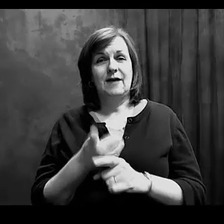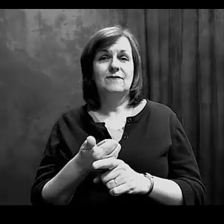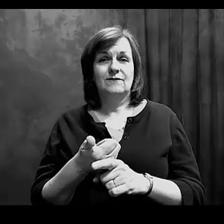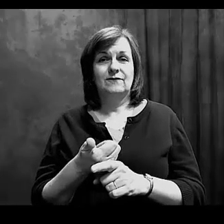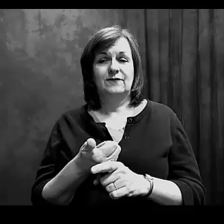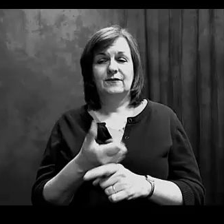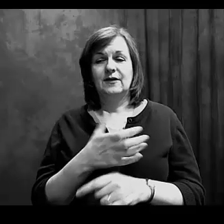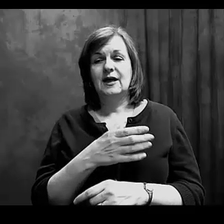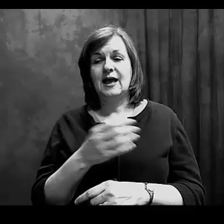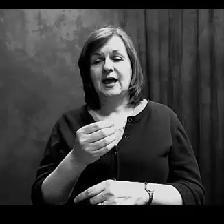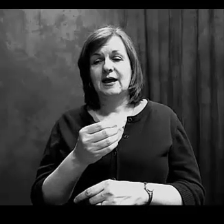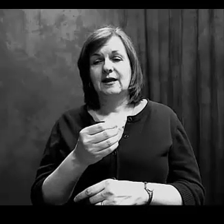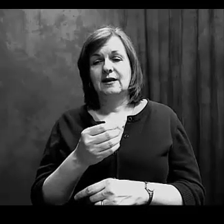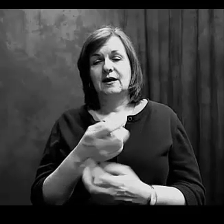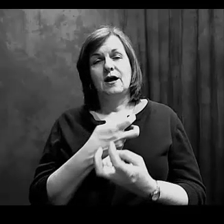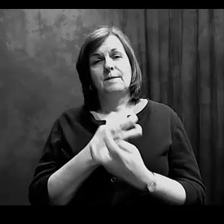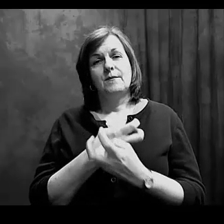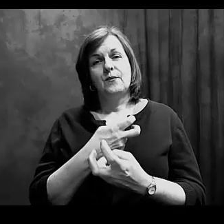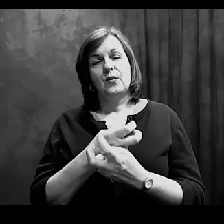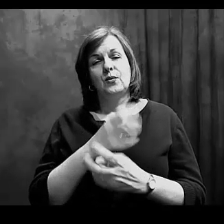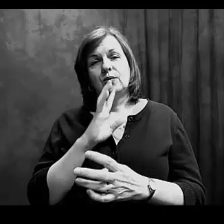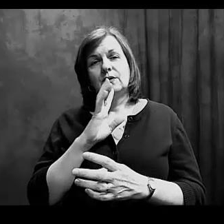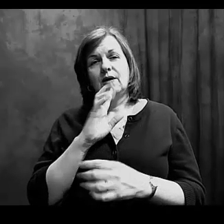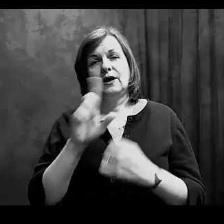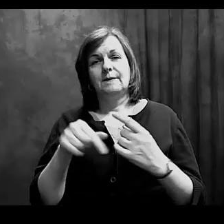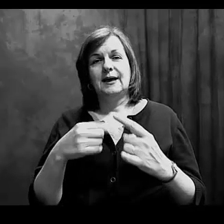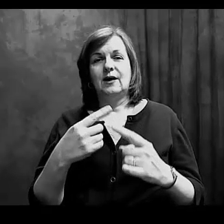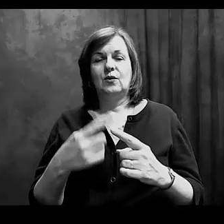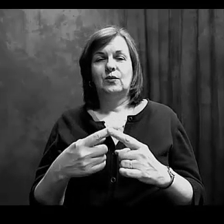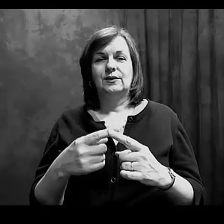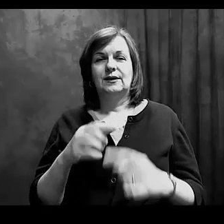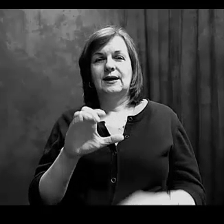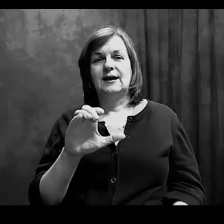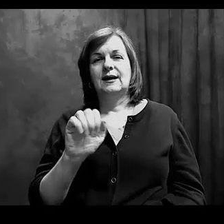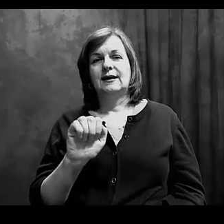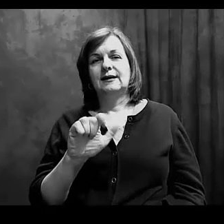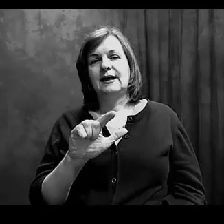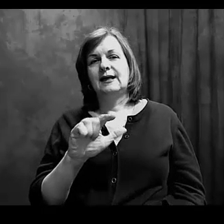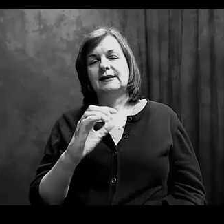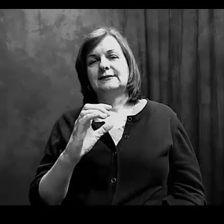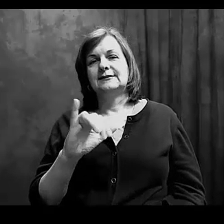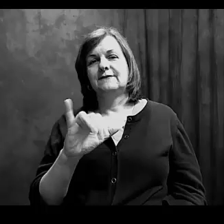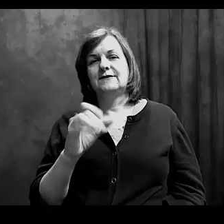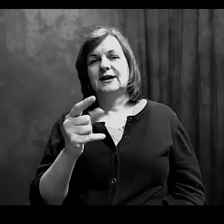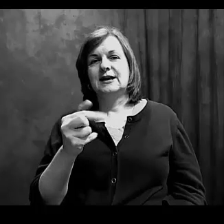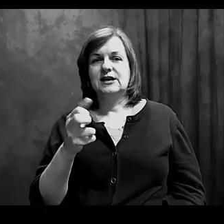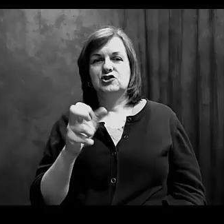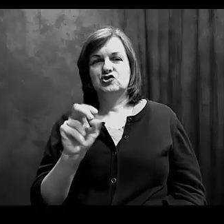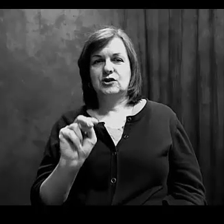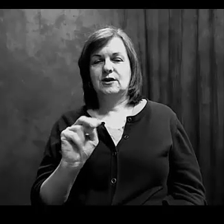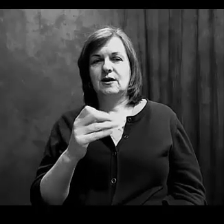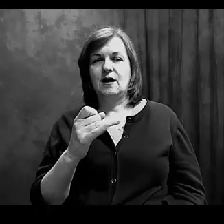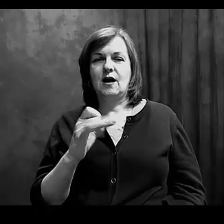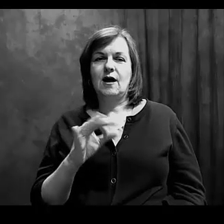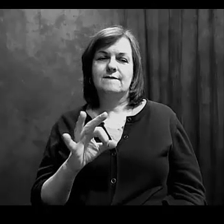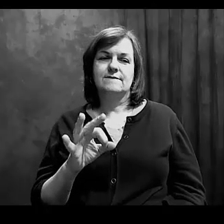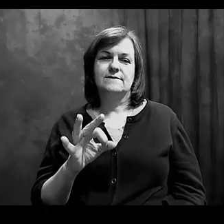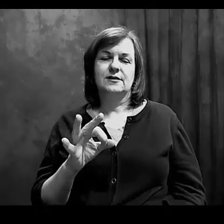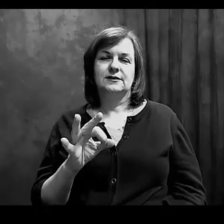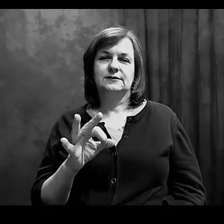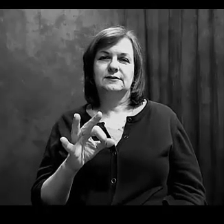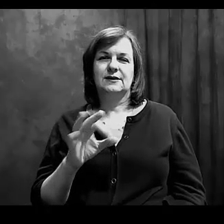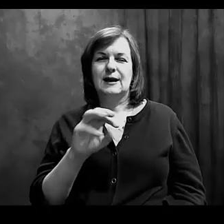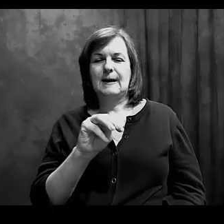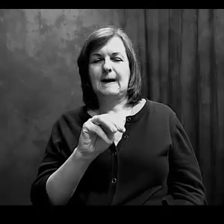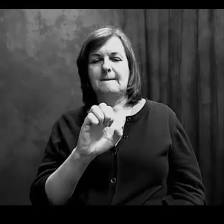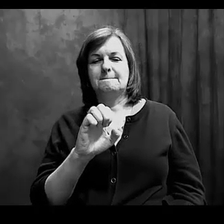Bone, of course. And when we look at bone, we're going to look at the calcification of